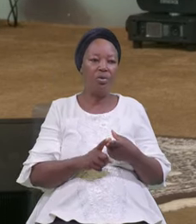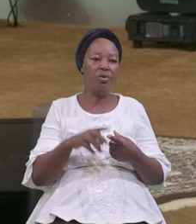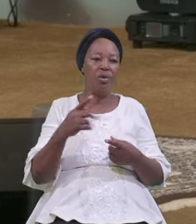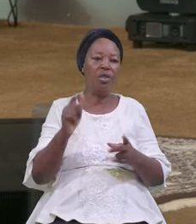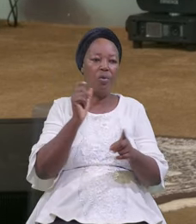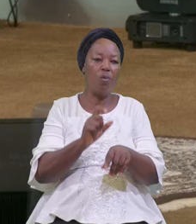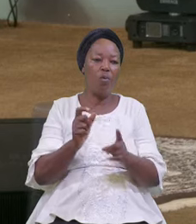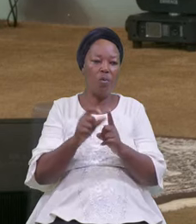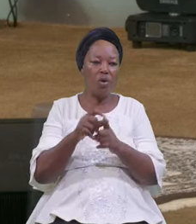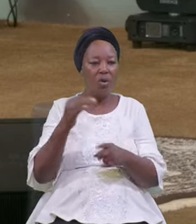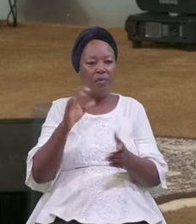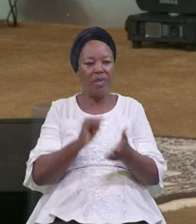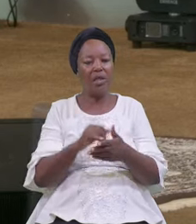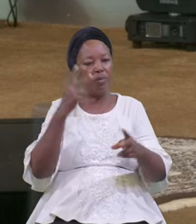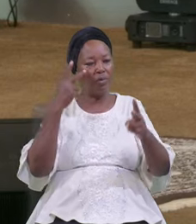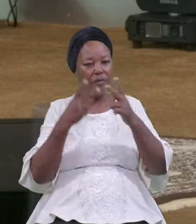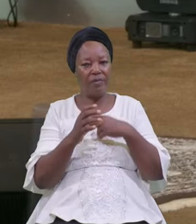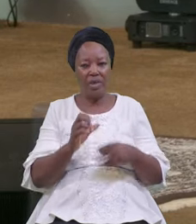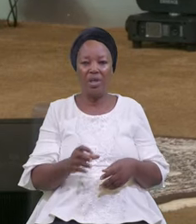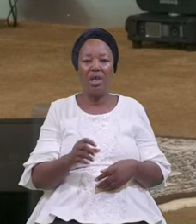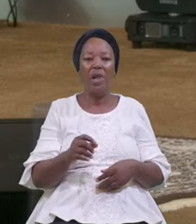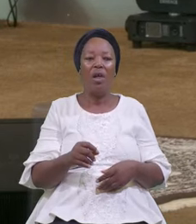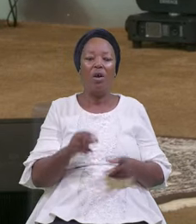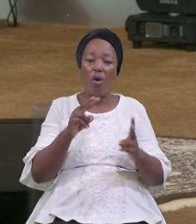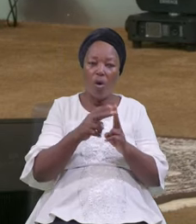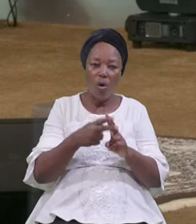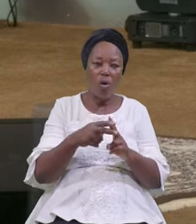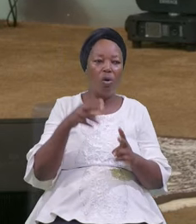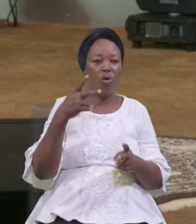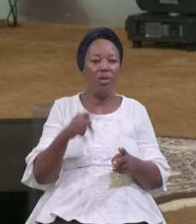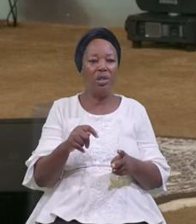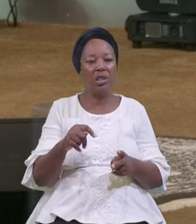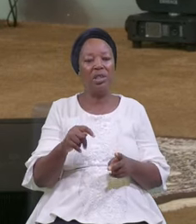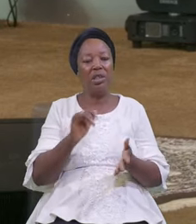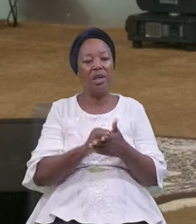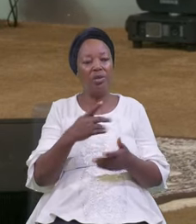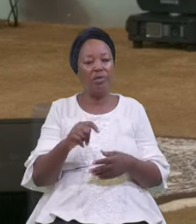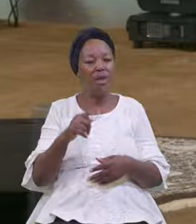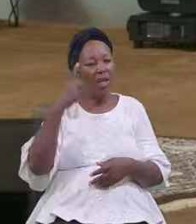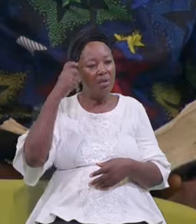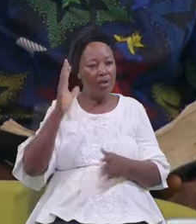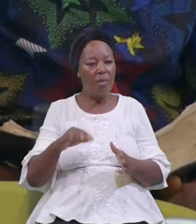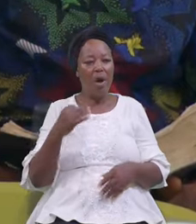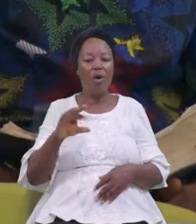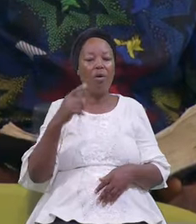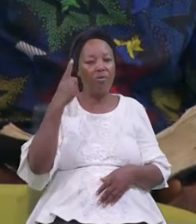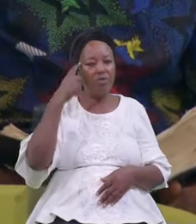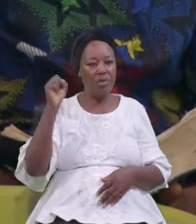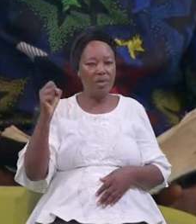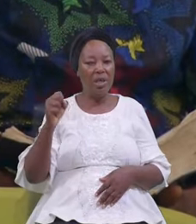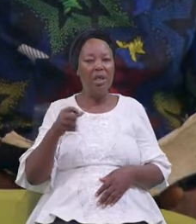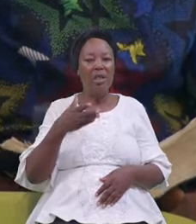words of that prophet or of that dreamer of dreams. And many